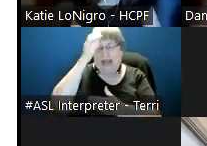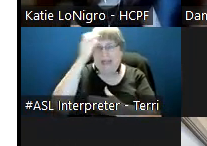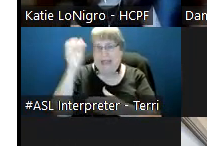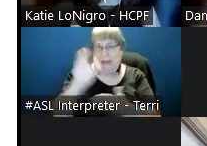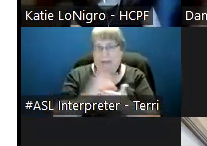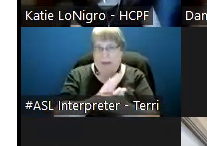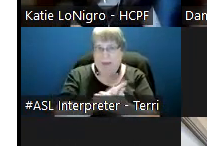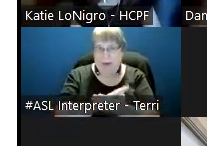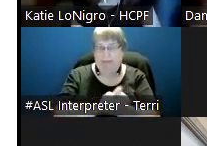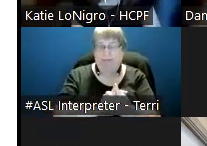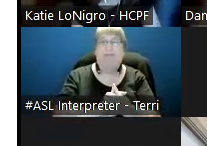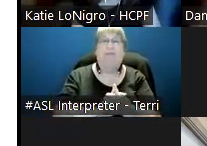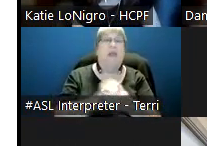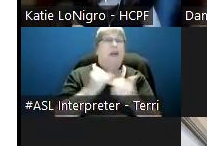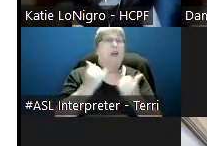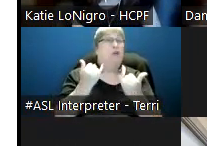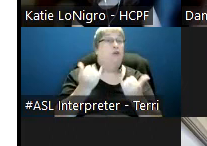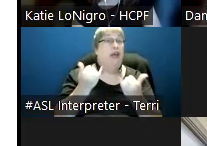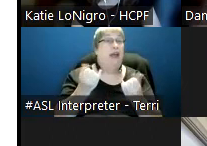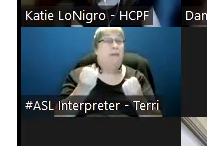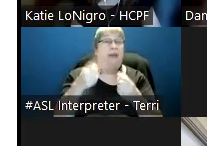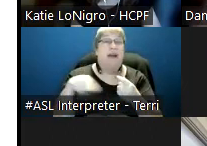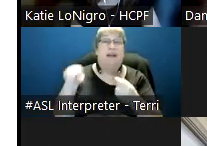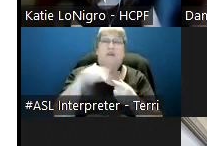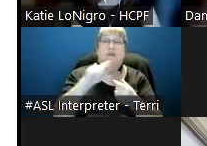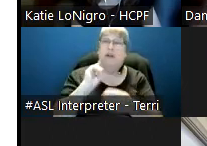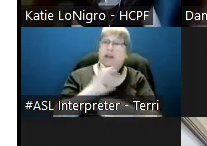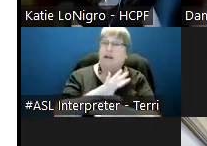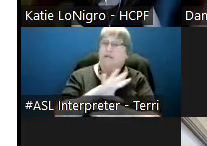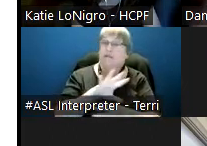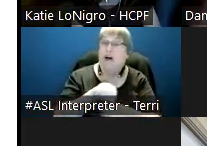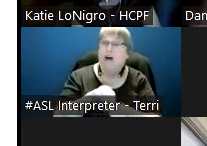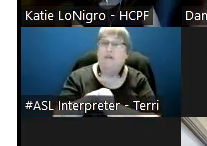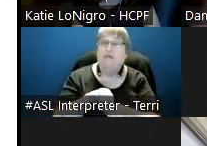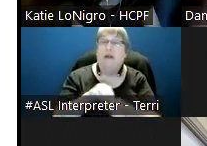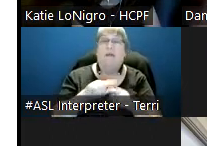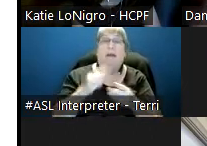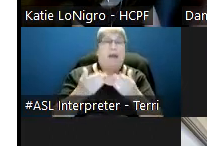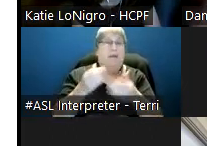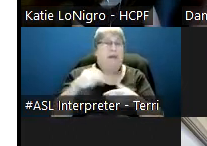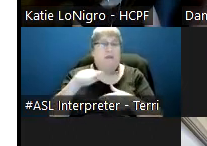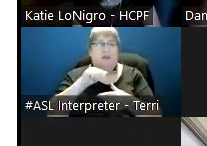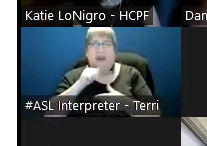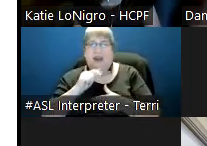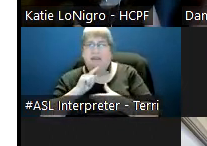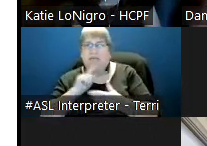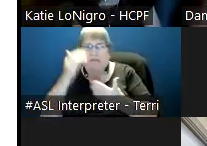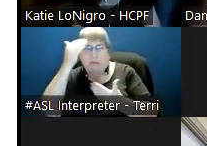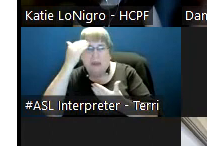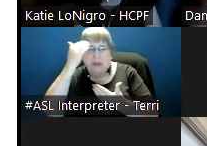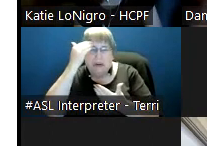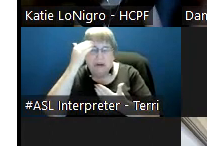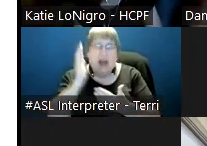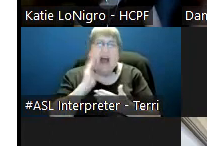of you are very involved with the Accountable Care Collaborative, but for those who may not be, I just wanted to briefly cover